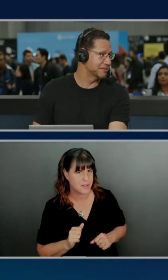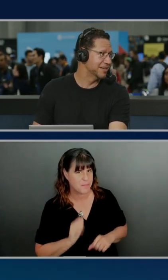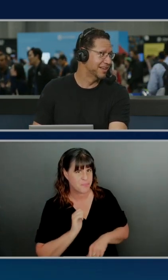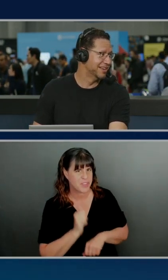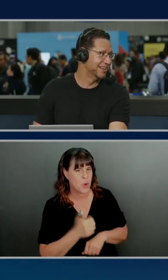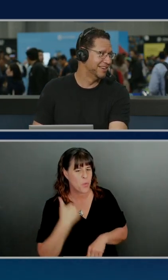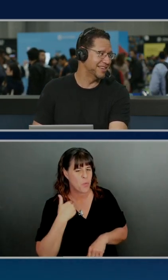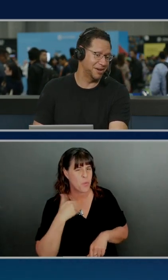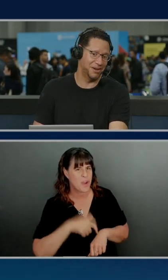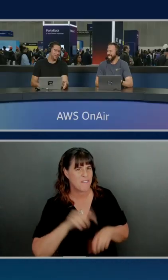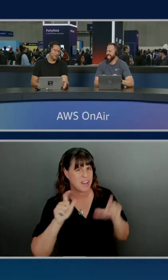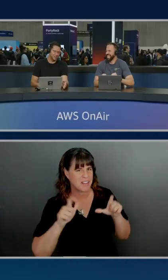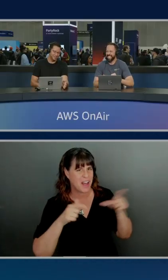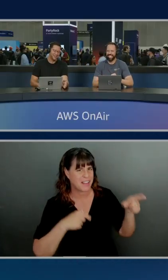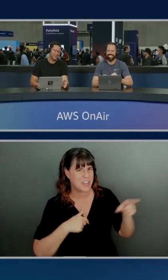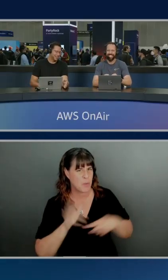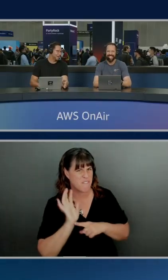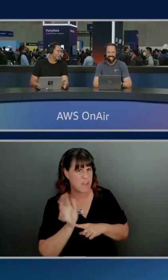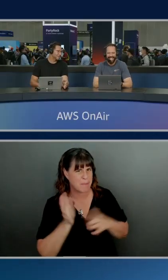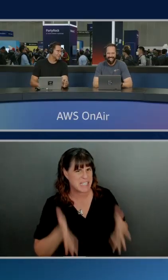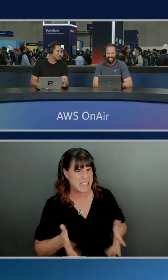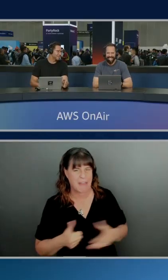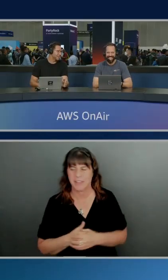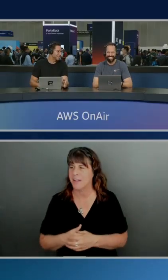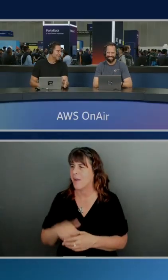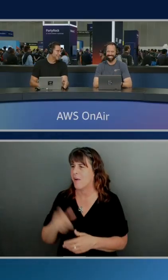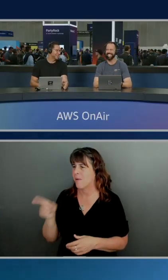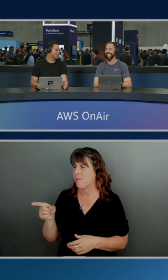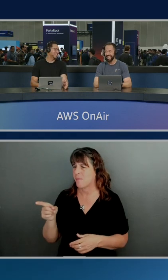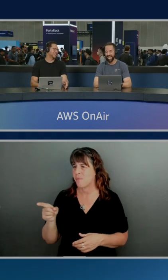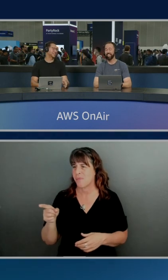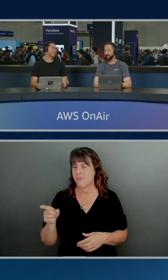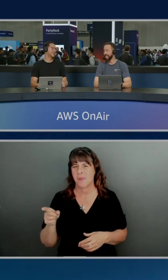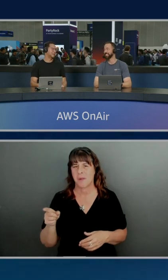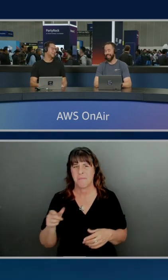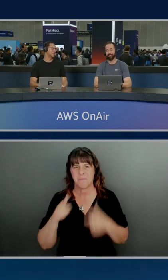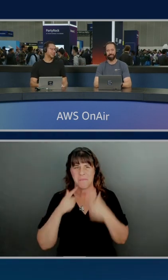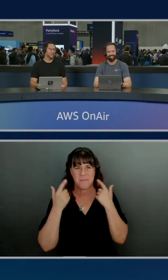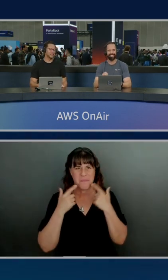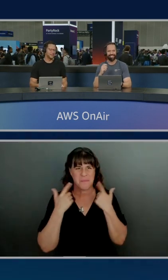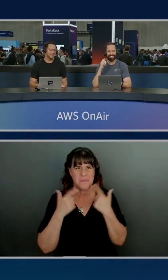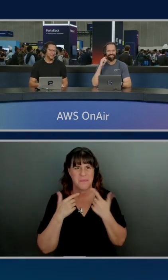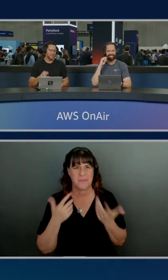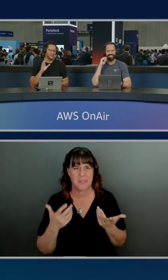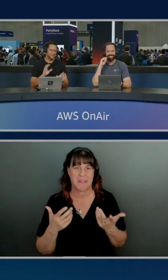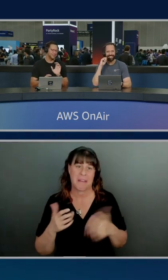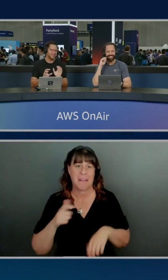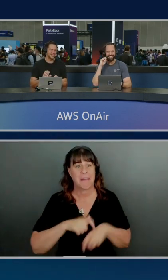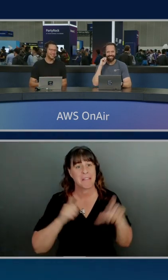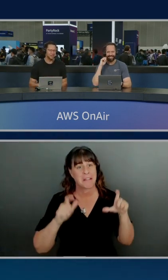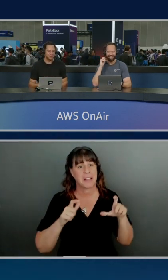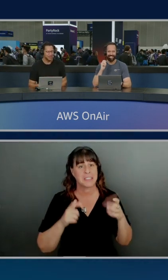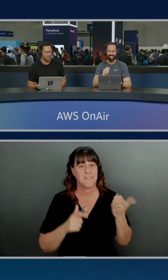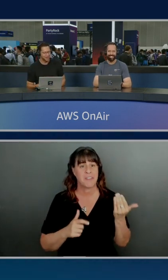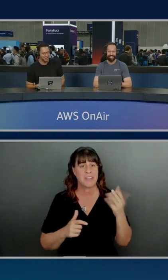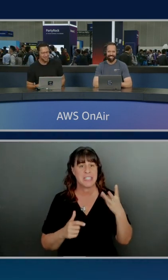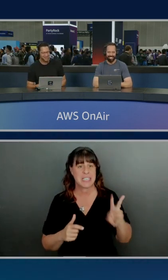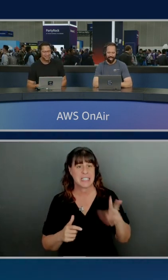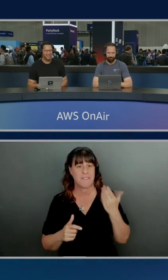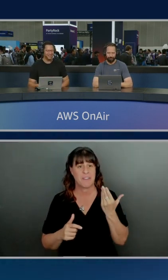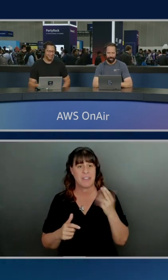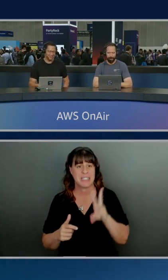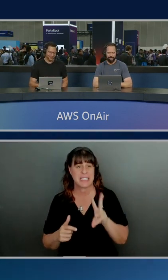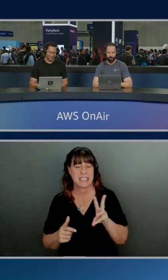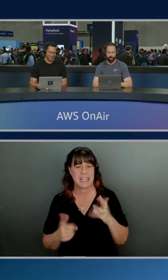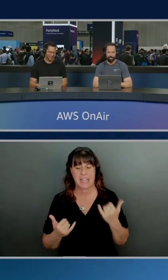5 minutes Good. That left. thing was strobing. It was hallucinating. Big time. The clock said 15, 16, 15, 16, but we're good now.